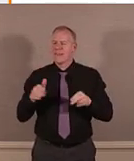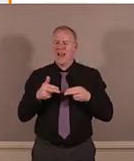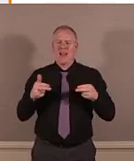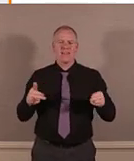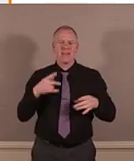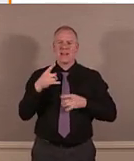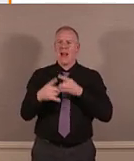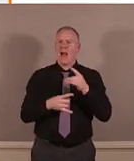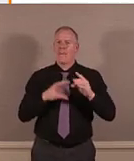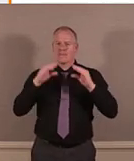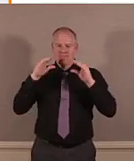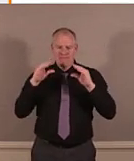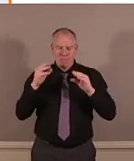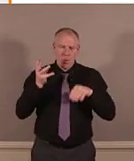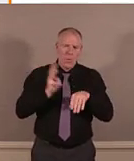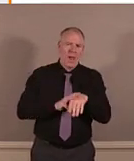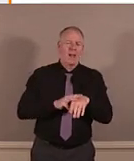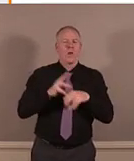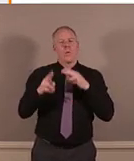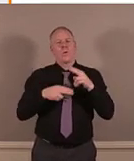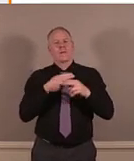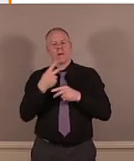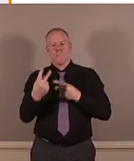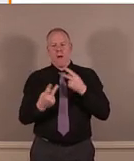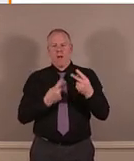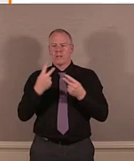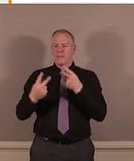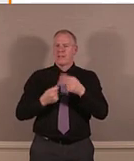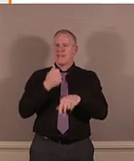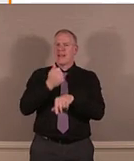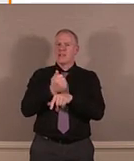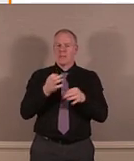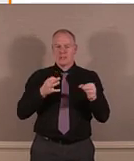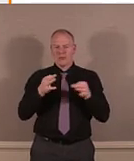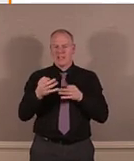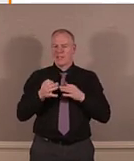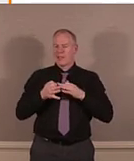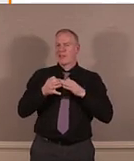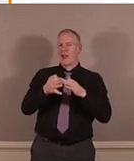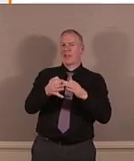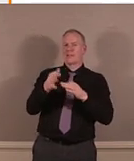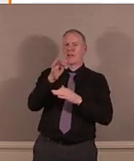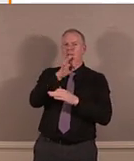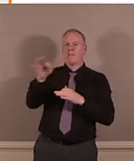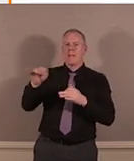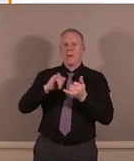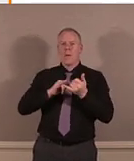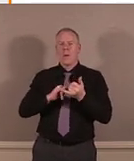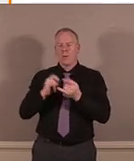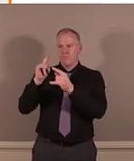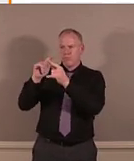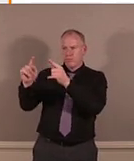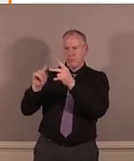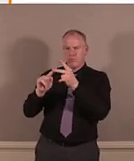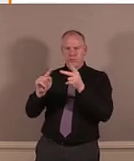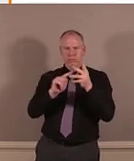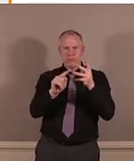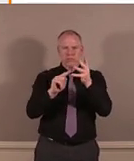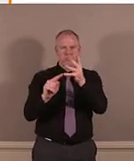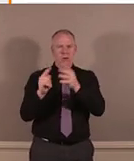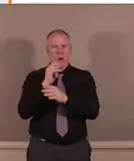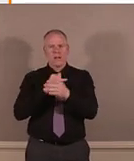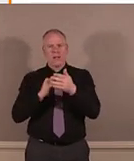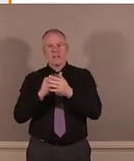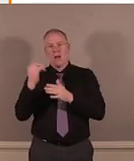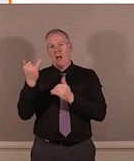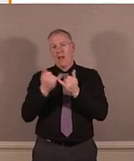been concluded unless we had the partnerships and the strategic guidance that we received from numerous different organisations, such